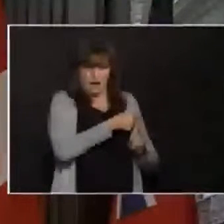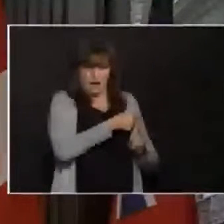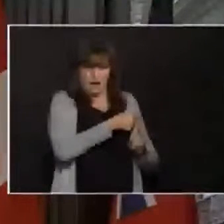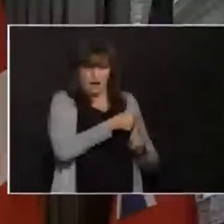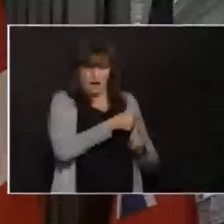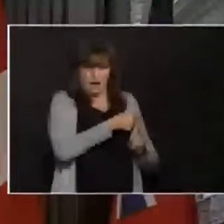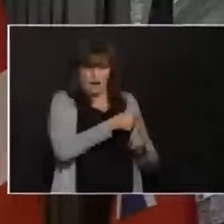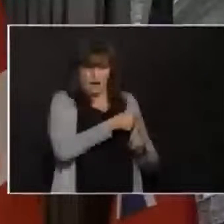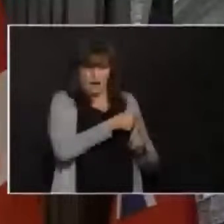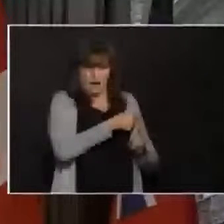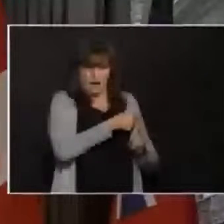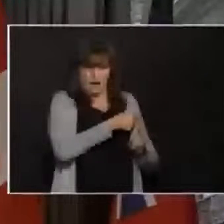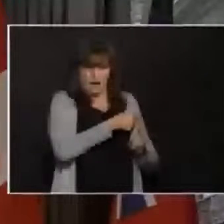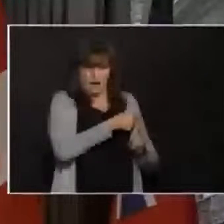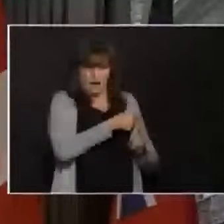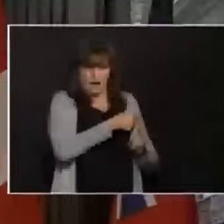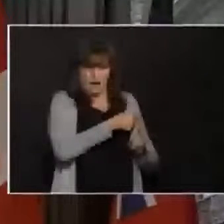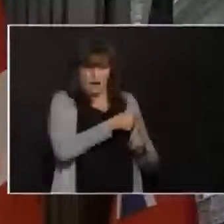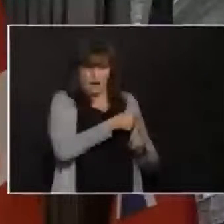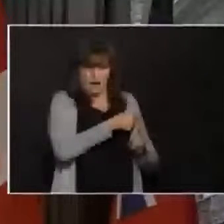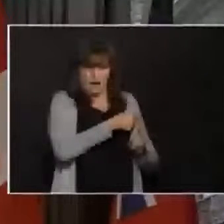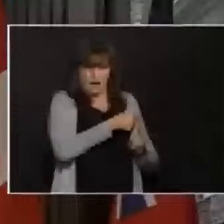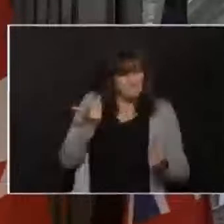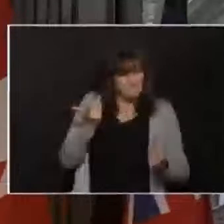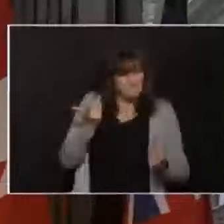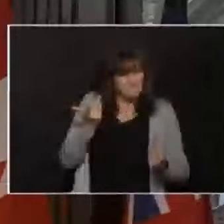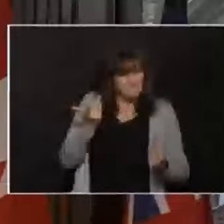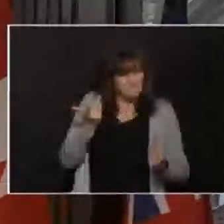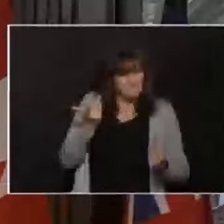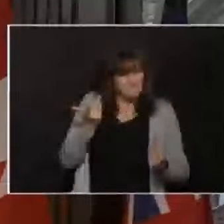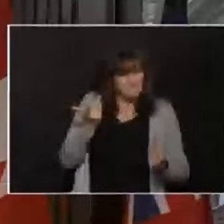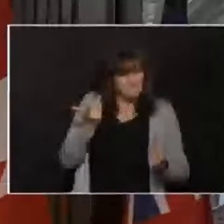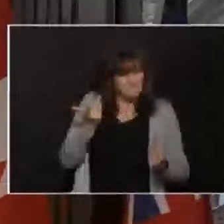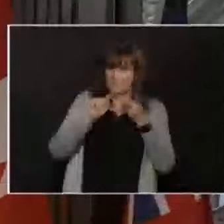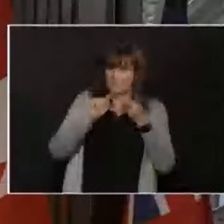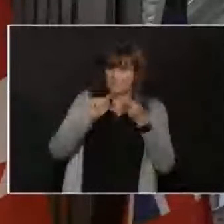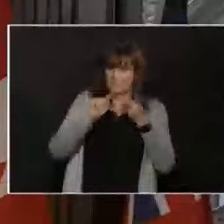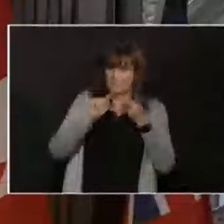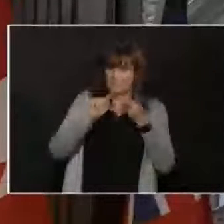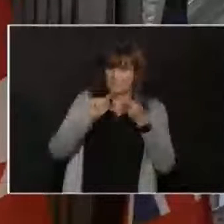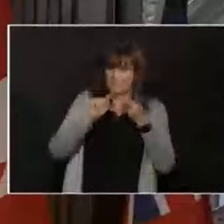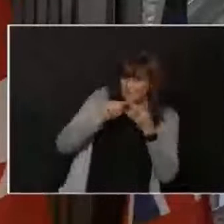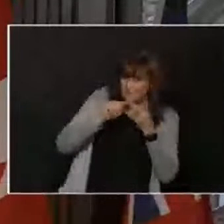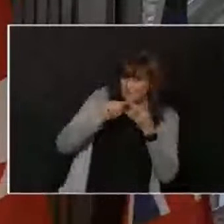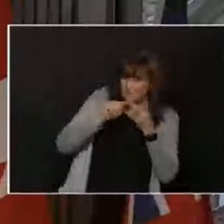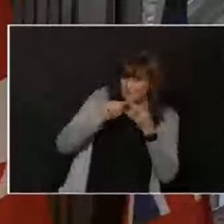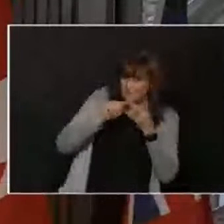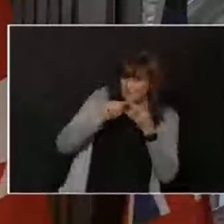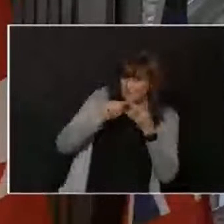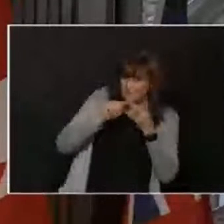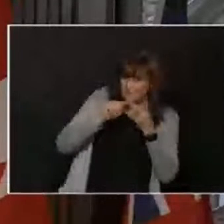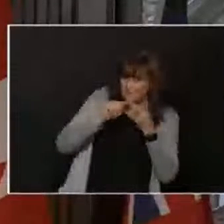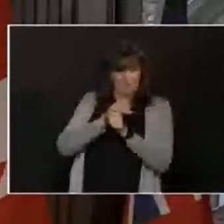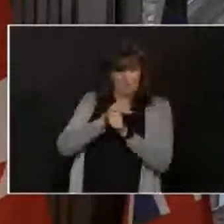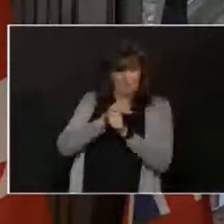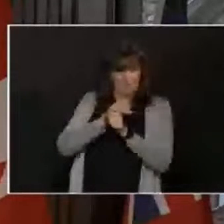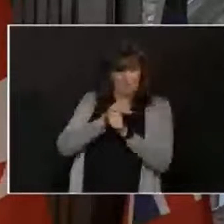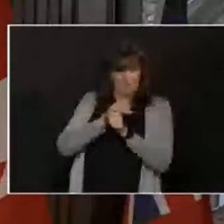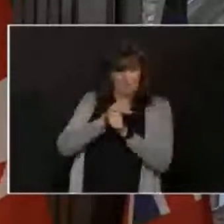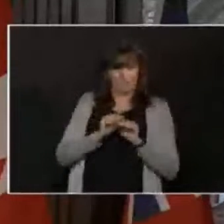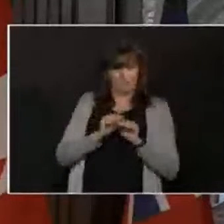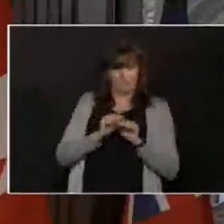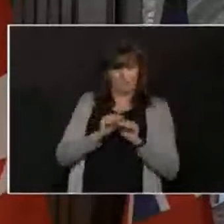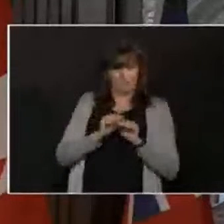is now in every region of Ontario. This is no longer a problem of a small group of cities or one region of